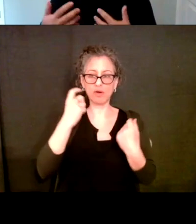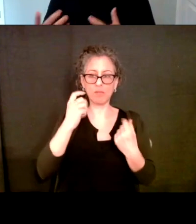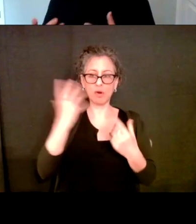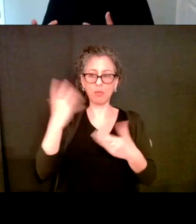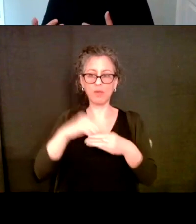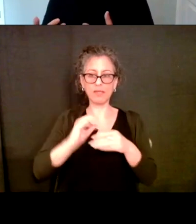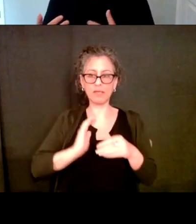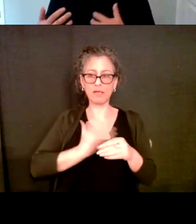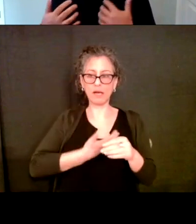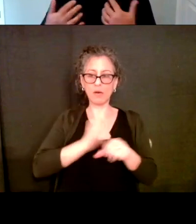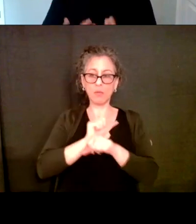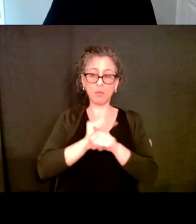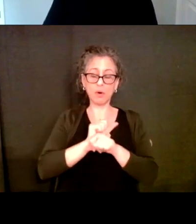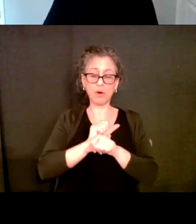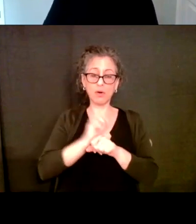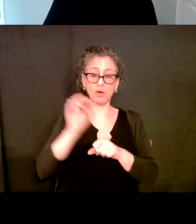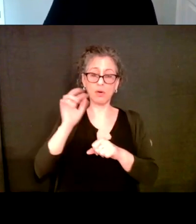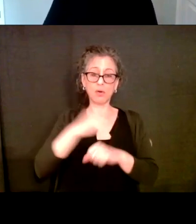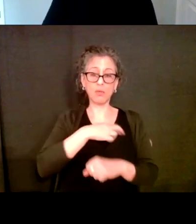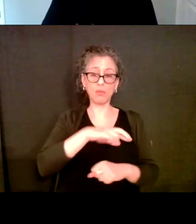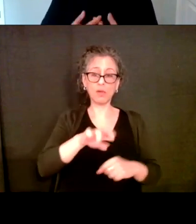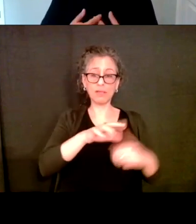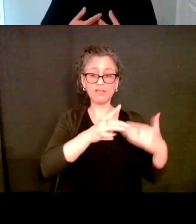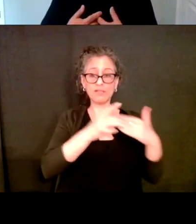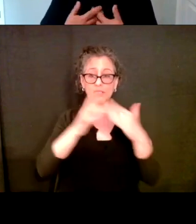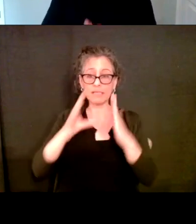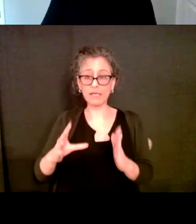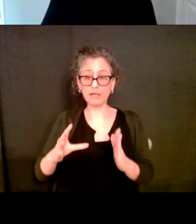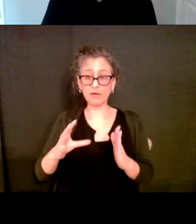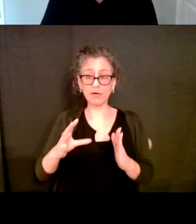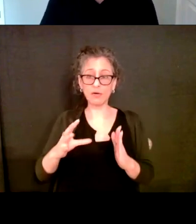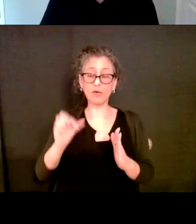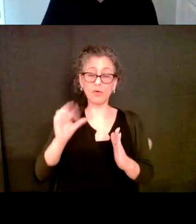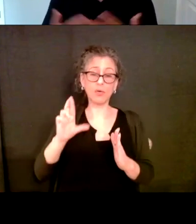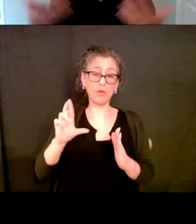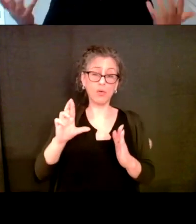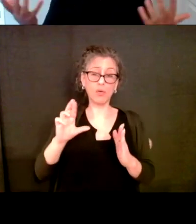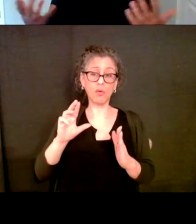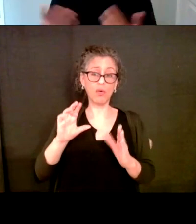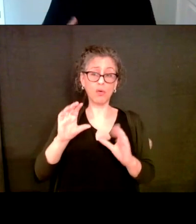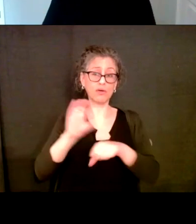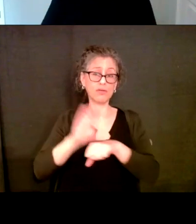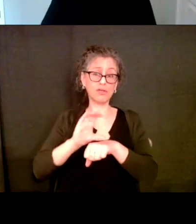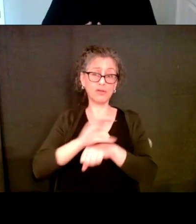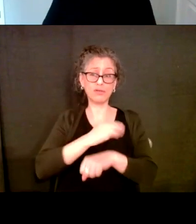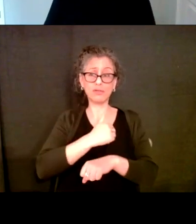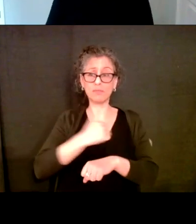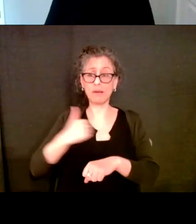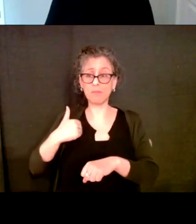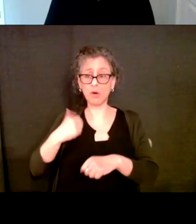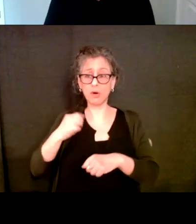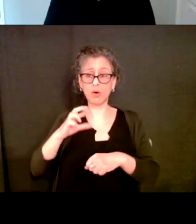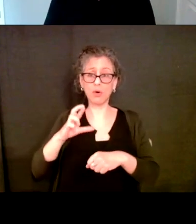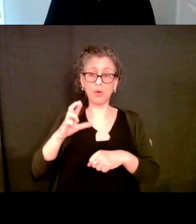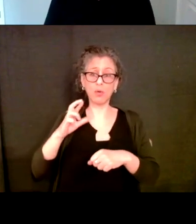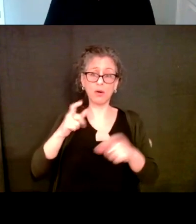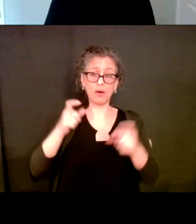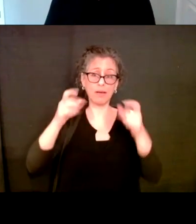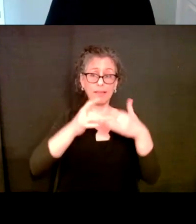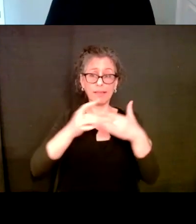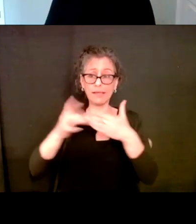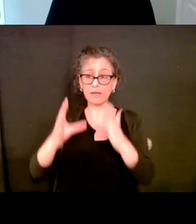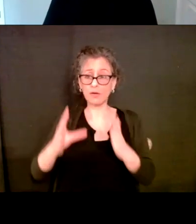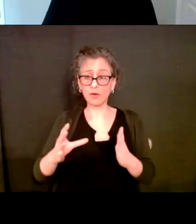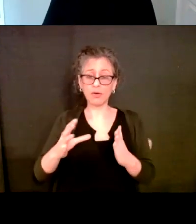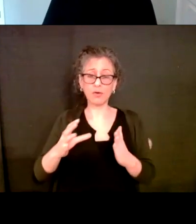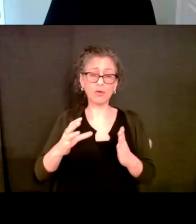we're a religious leader, an ordained minister, a church minister, a music ministry. We need to